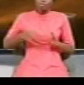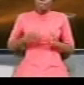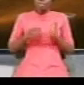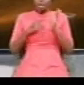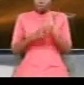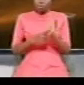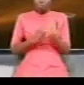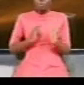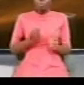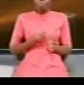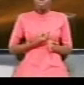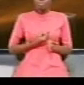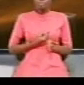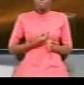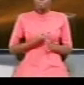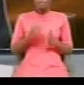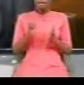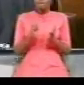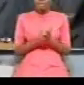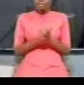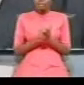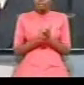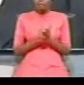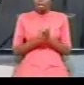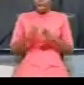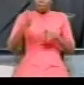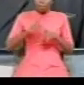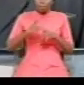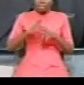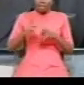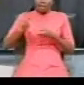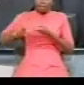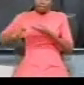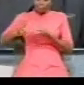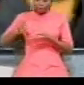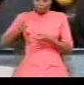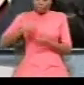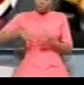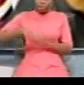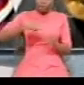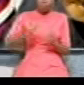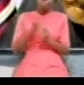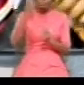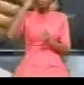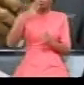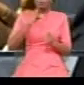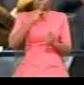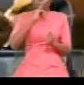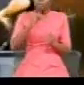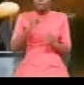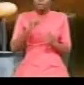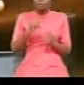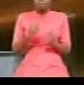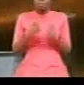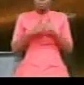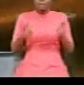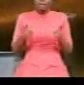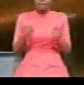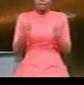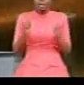demonstrated that practical intimacy with God is greater than